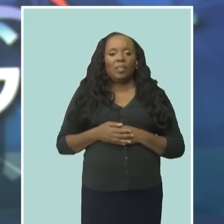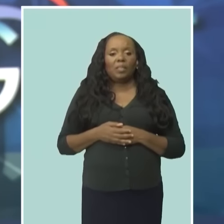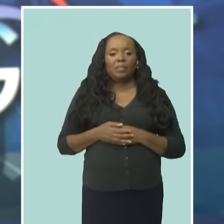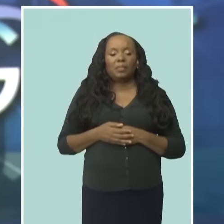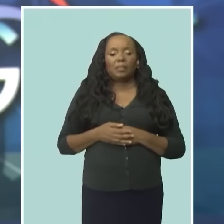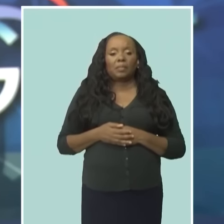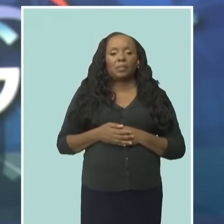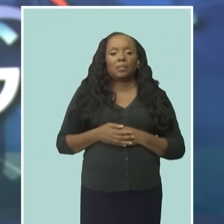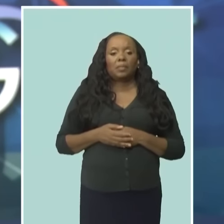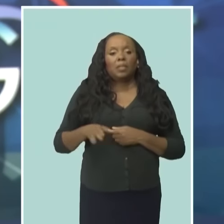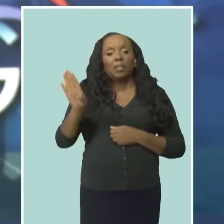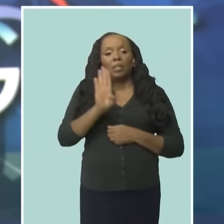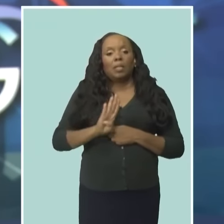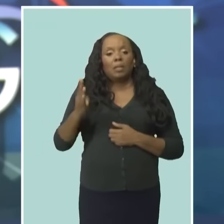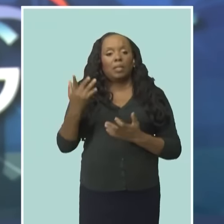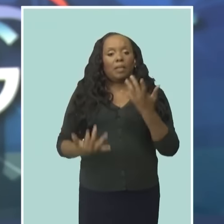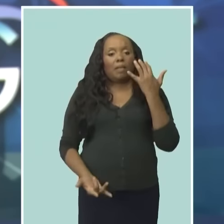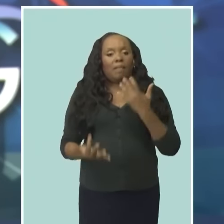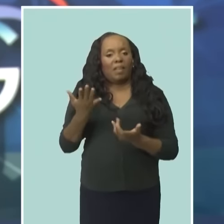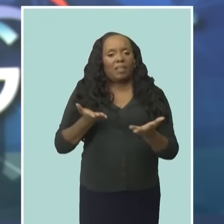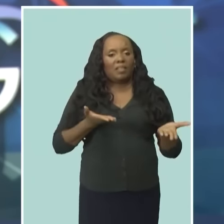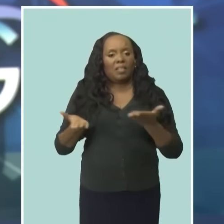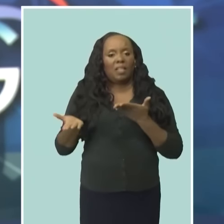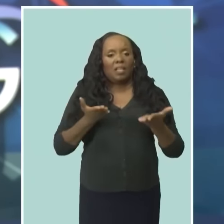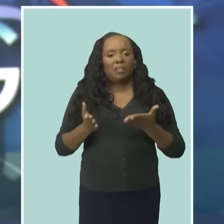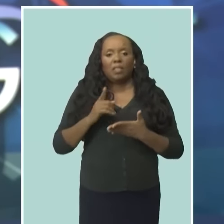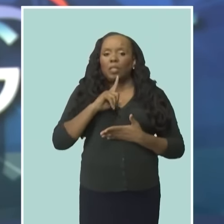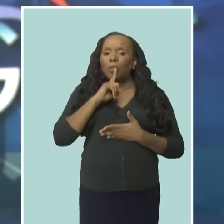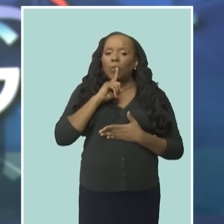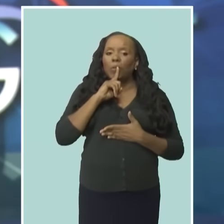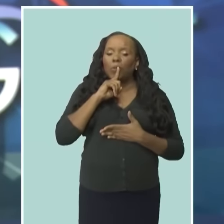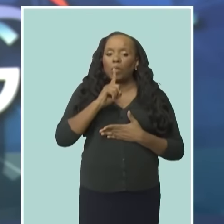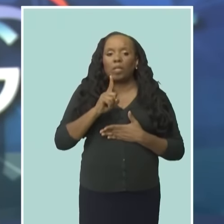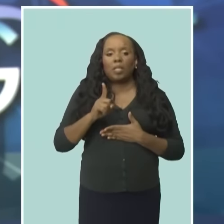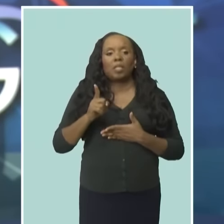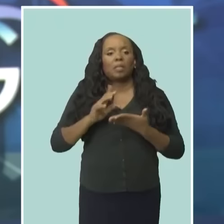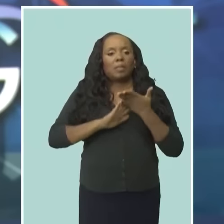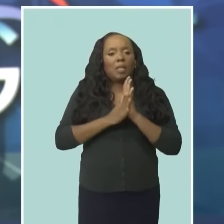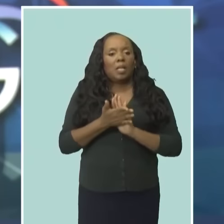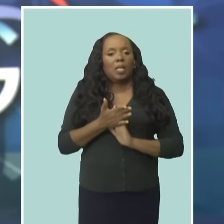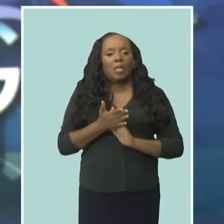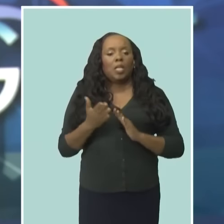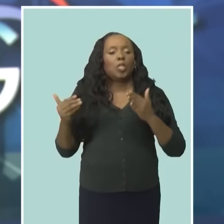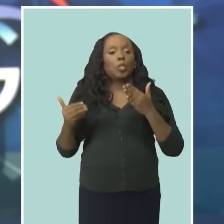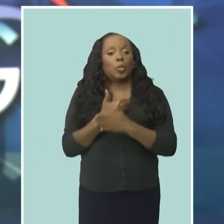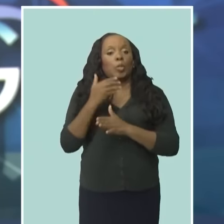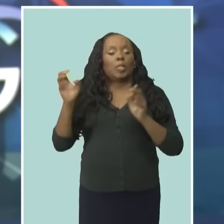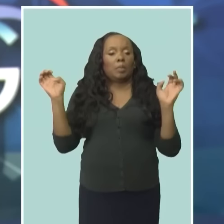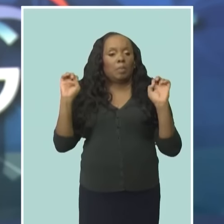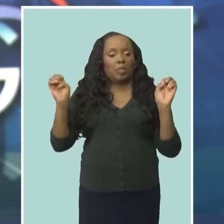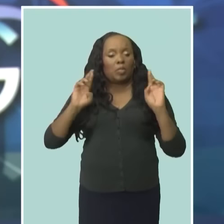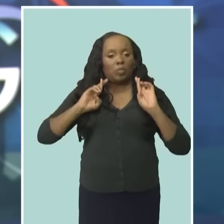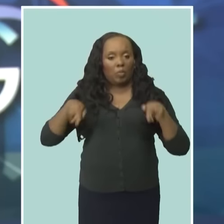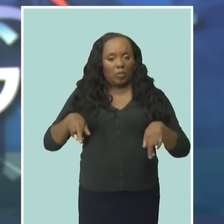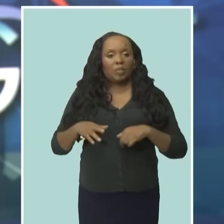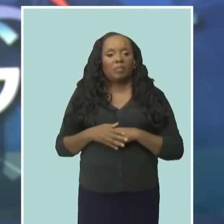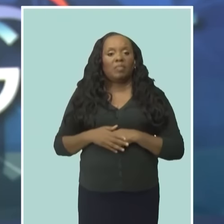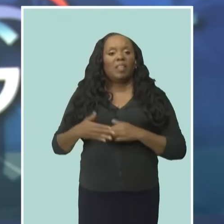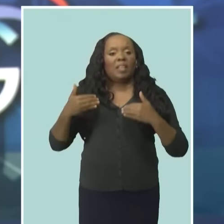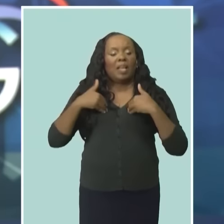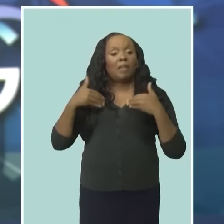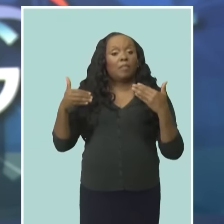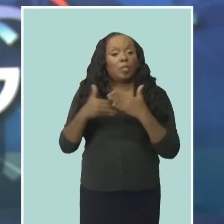is stepping confidently into a new era of emergency response. With the commissioning of new equipment, including 2 compact